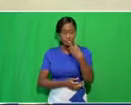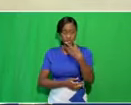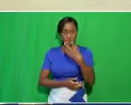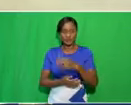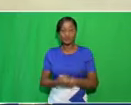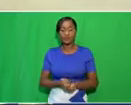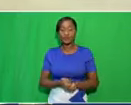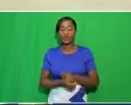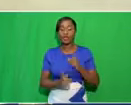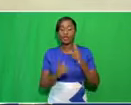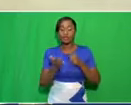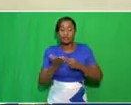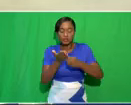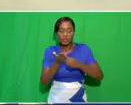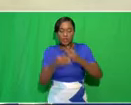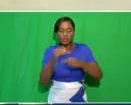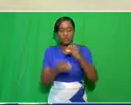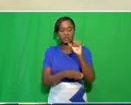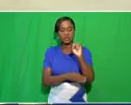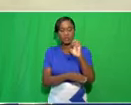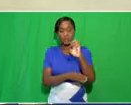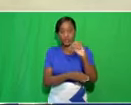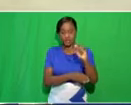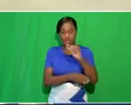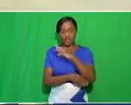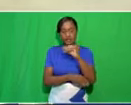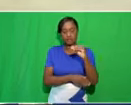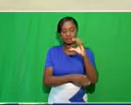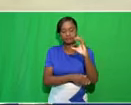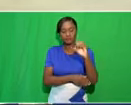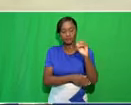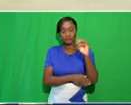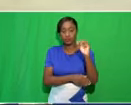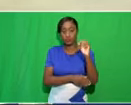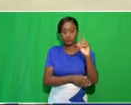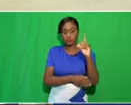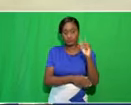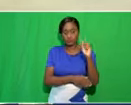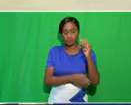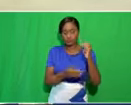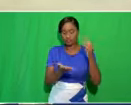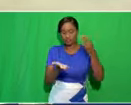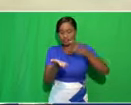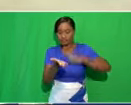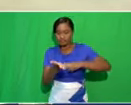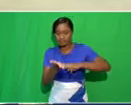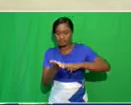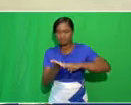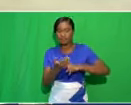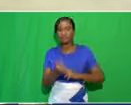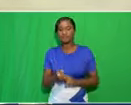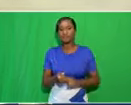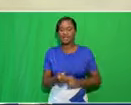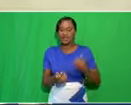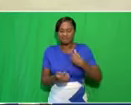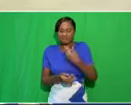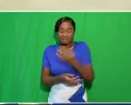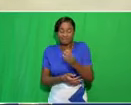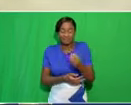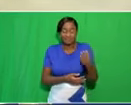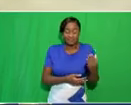about SEA and the Concordat, and I know there are varied issues facing our education system, and we can get lost in